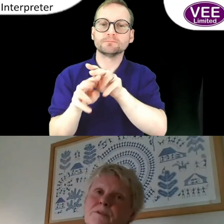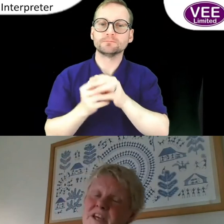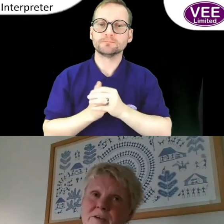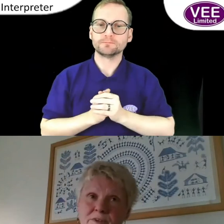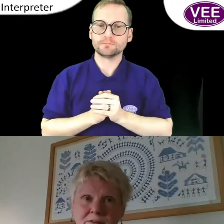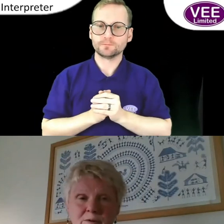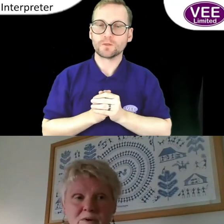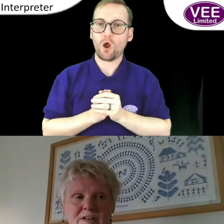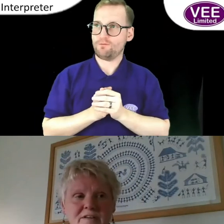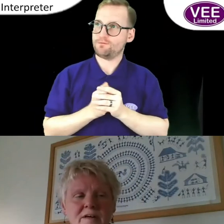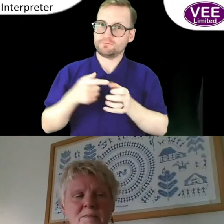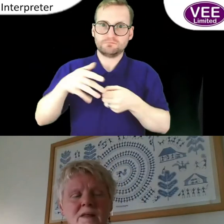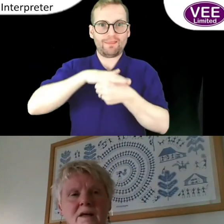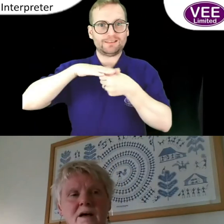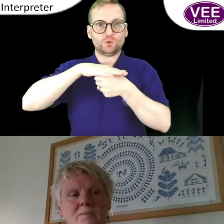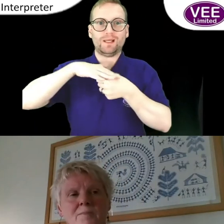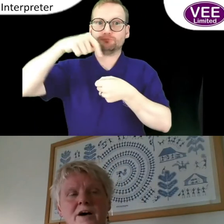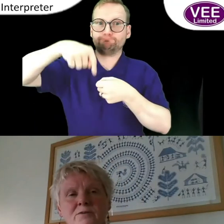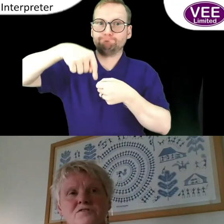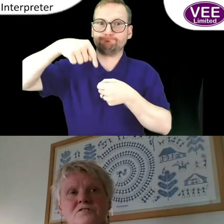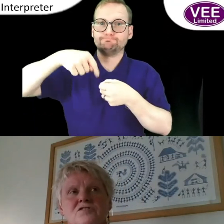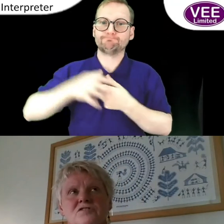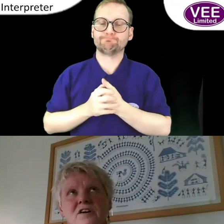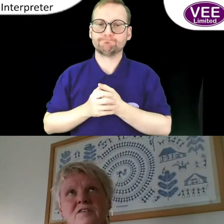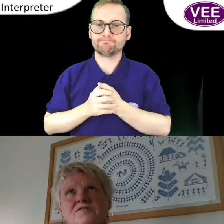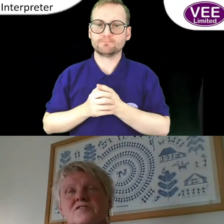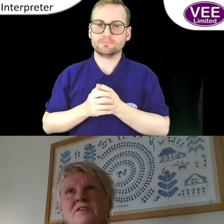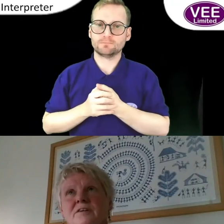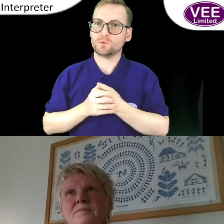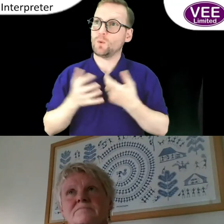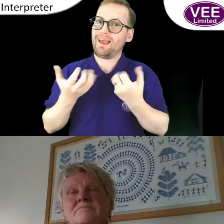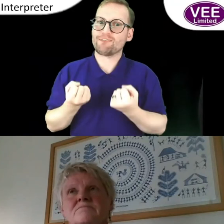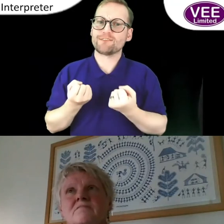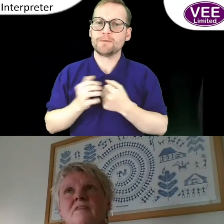the predicament that we're in. I might also just ask,